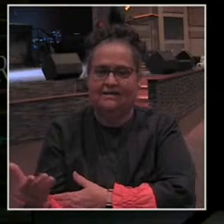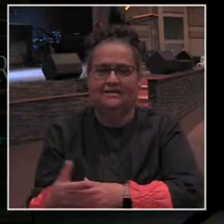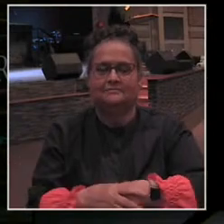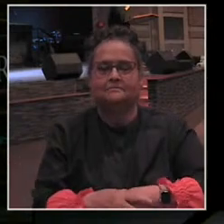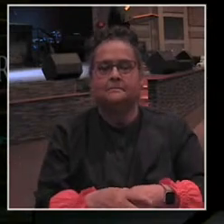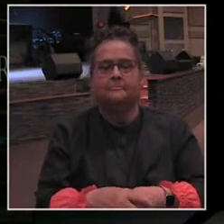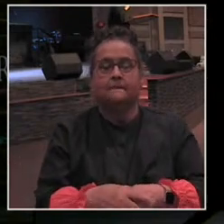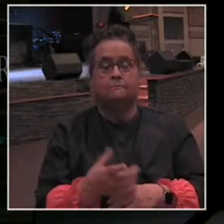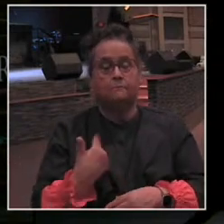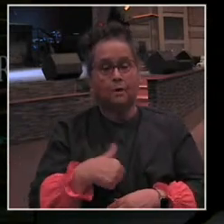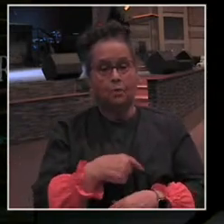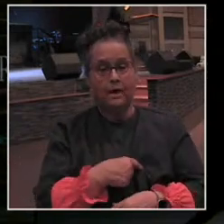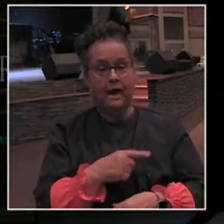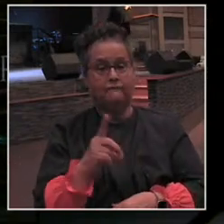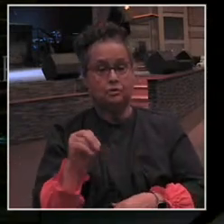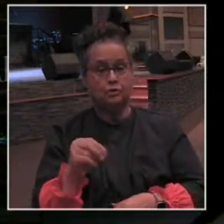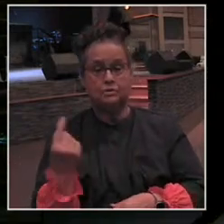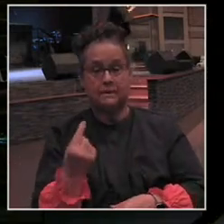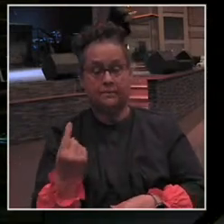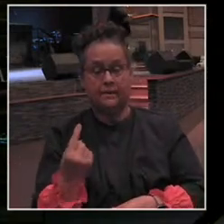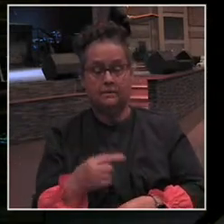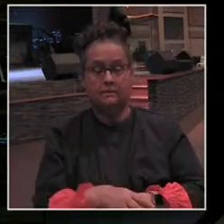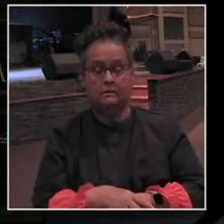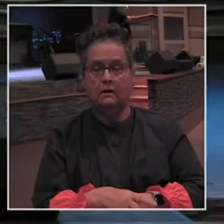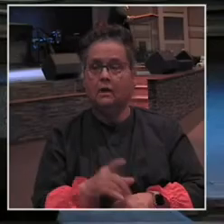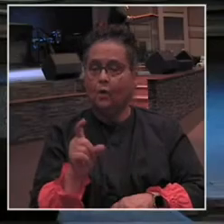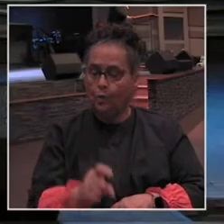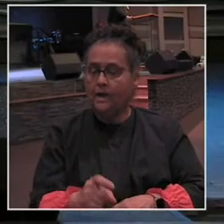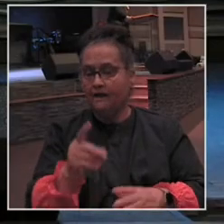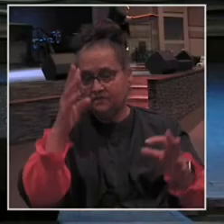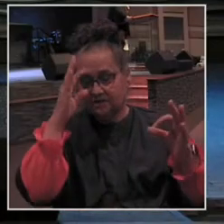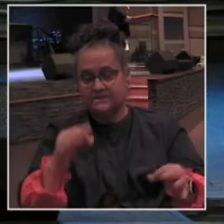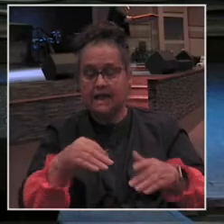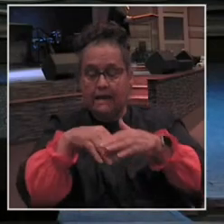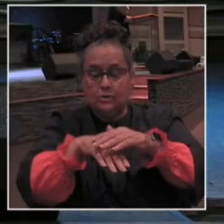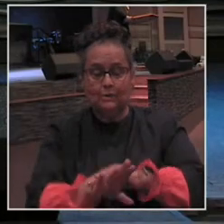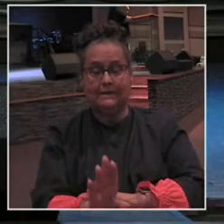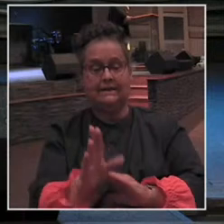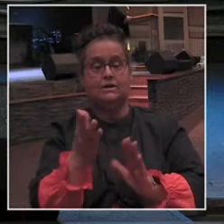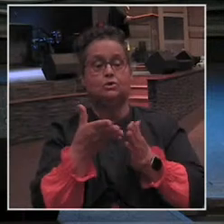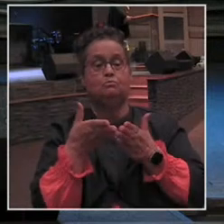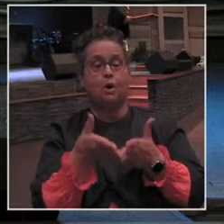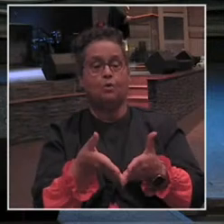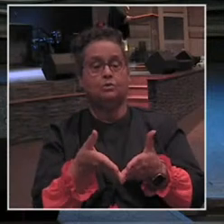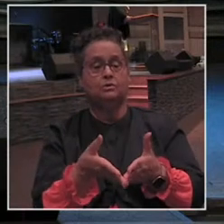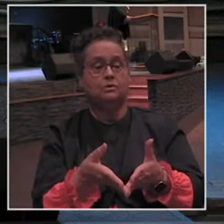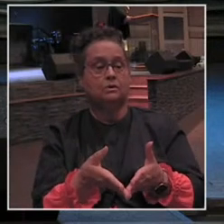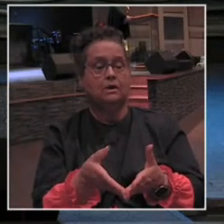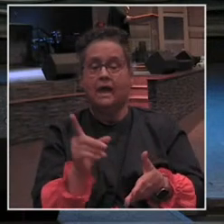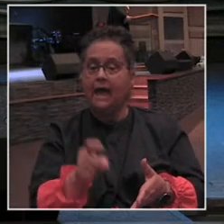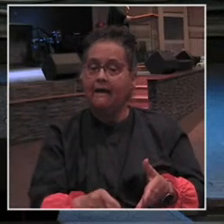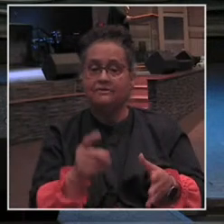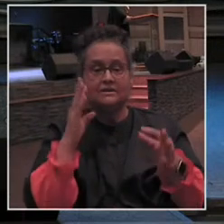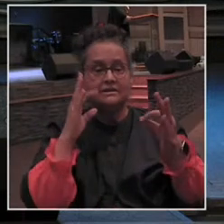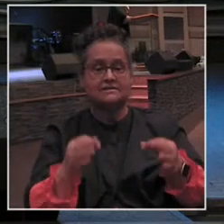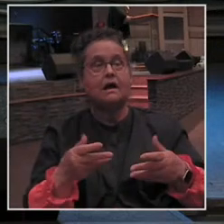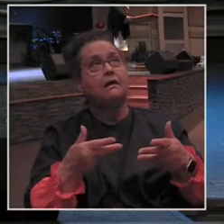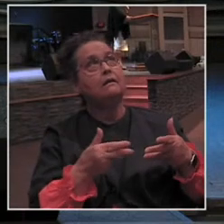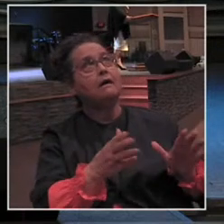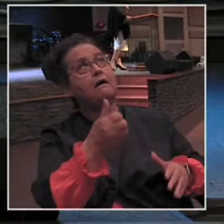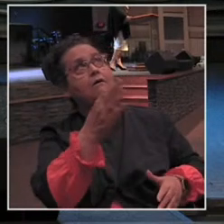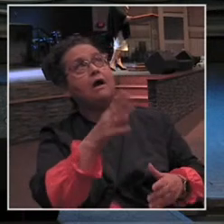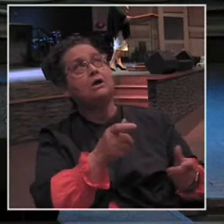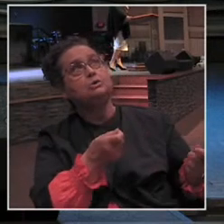have to act on it. Just like Noah, we have to choose to get into the boat. We have to decide to allow God